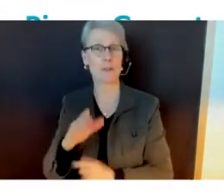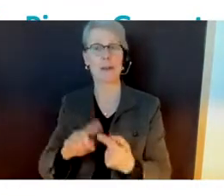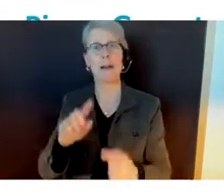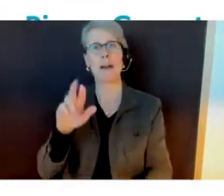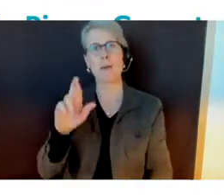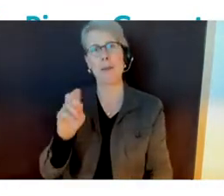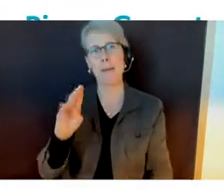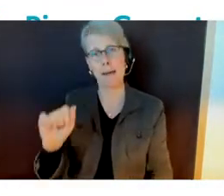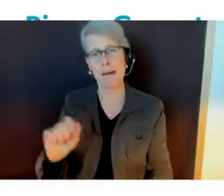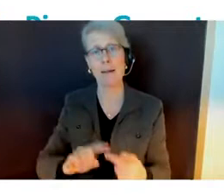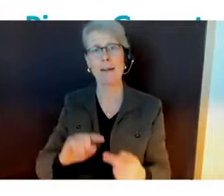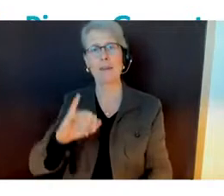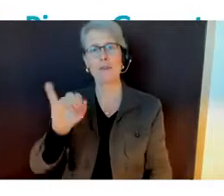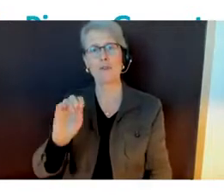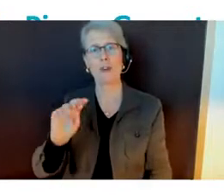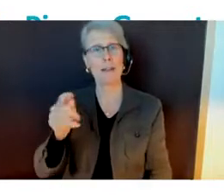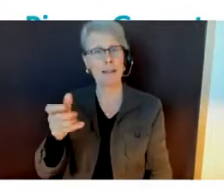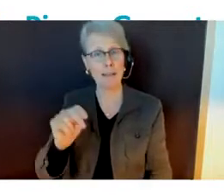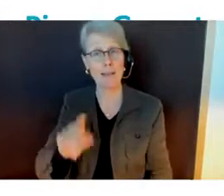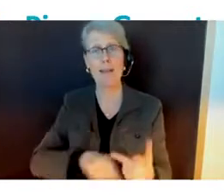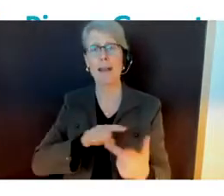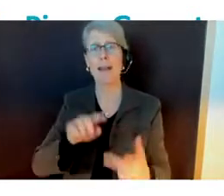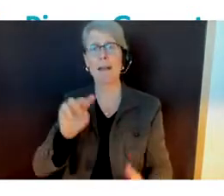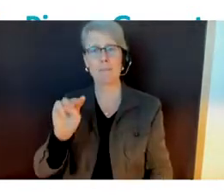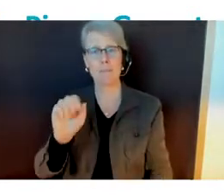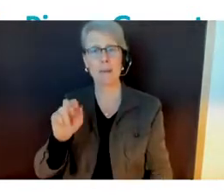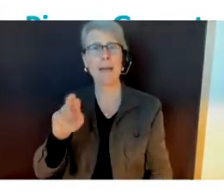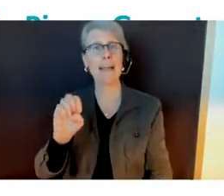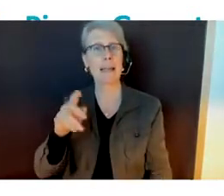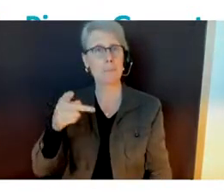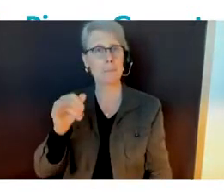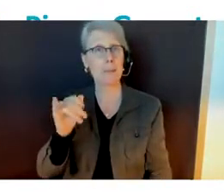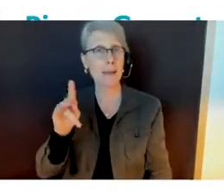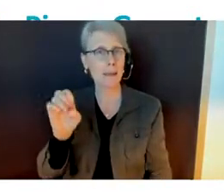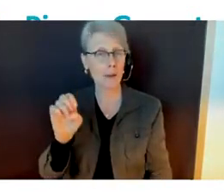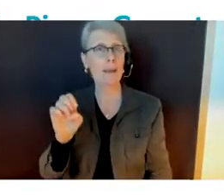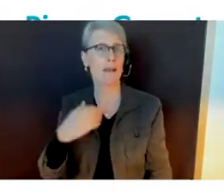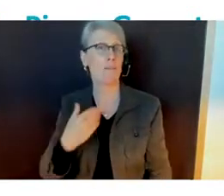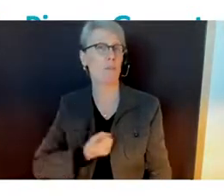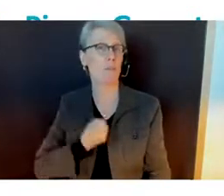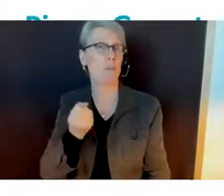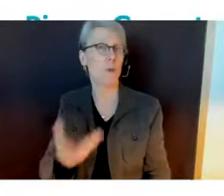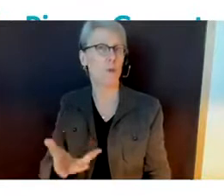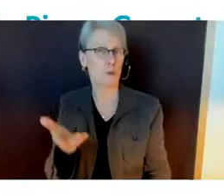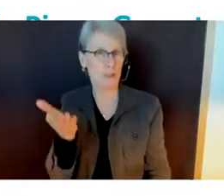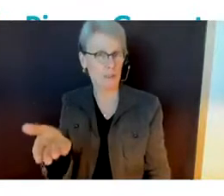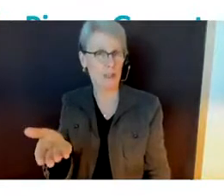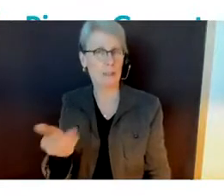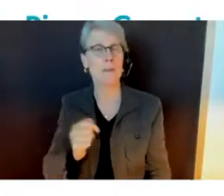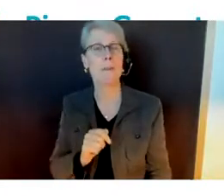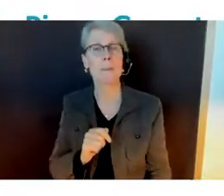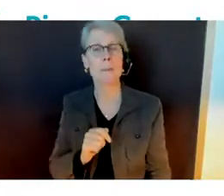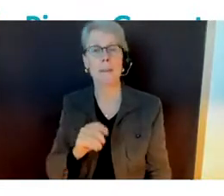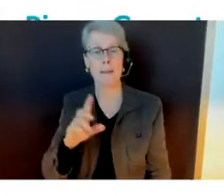today. Rabia and Jonathan are back. We're very pleased to have Mariepierre with us, who will be sharing some poetry.